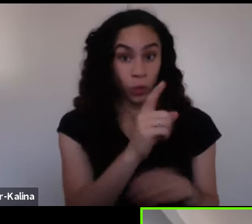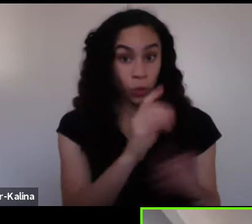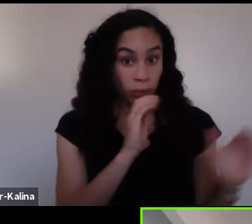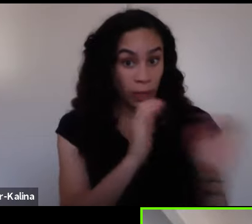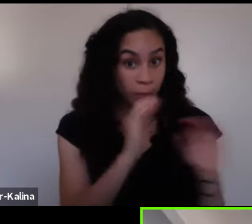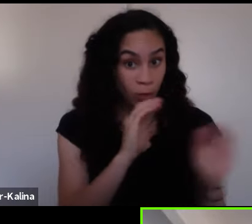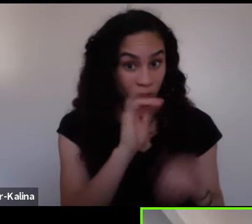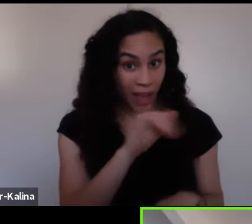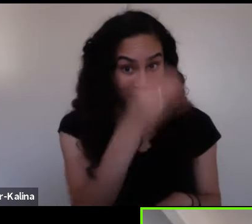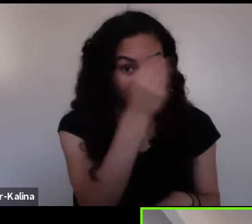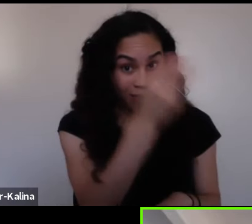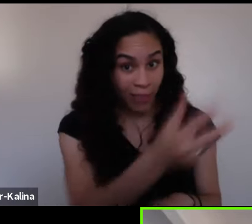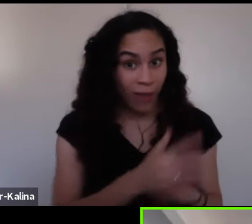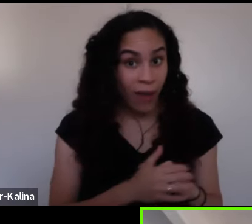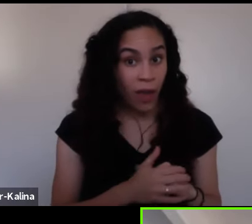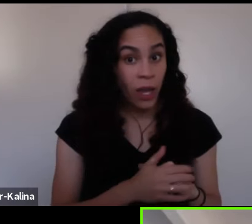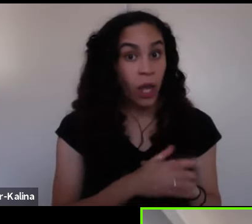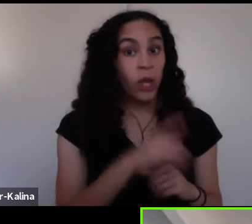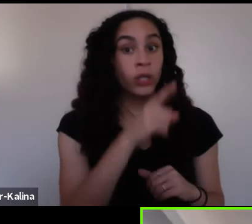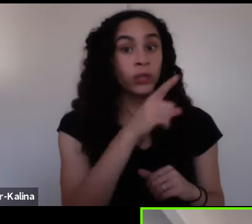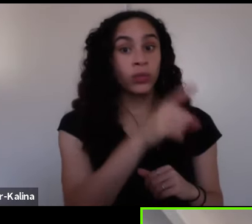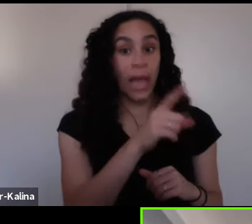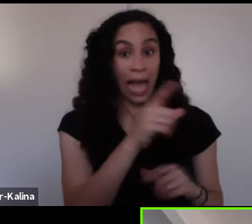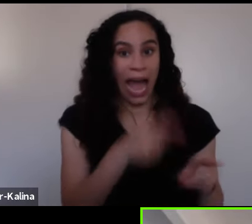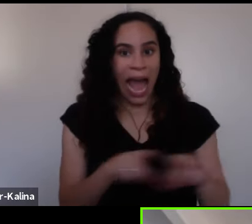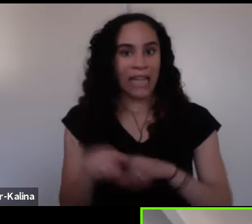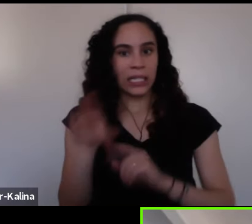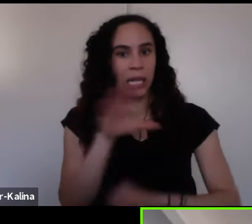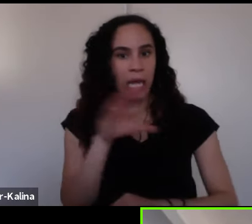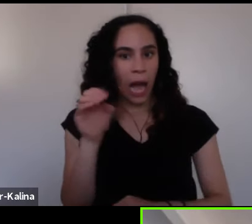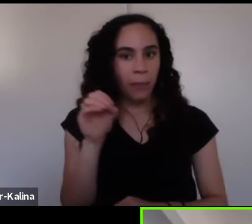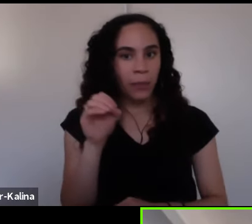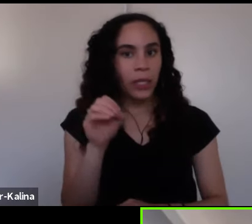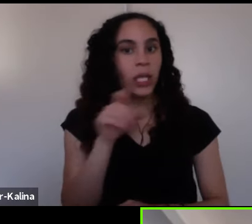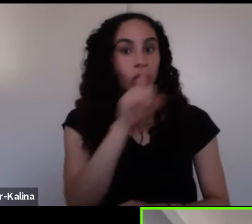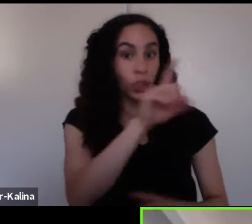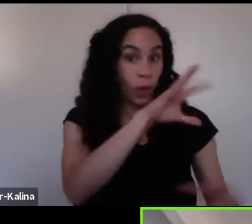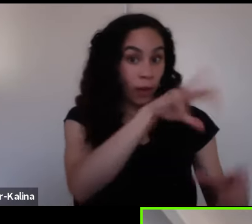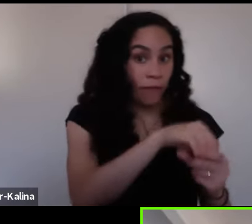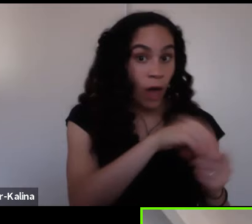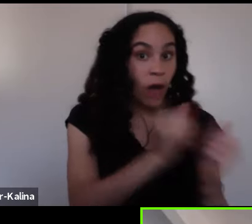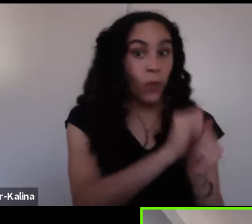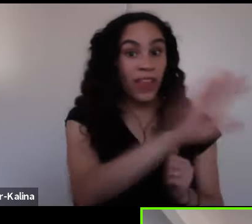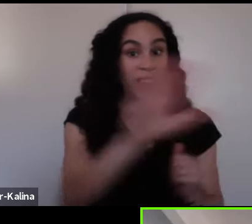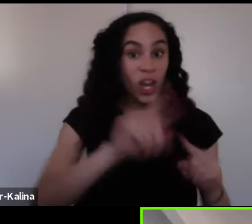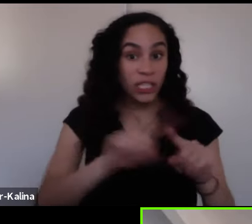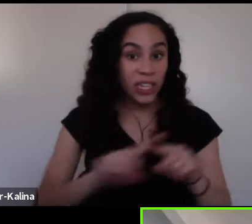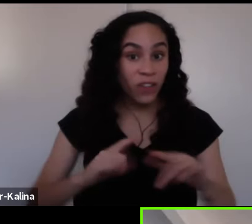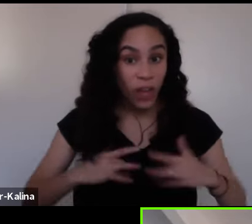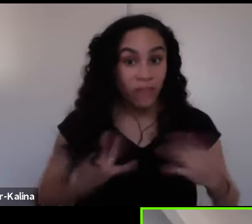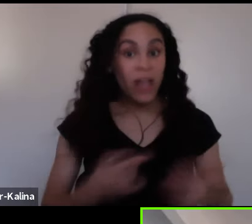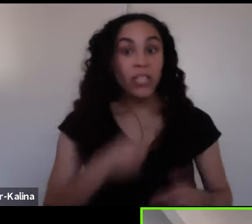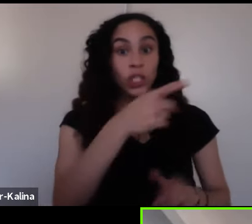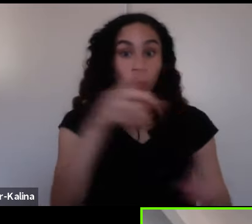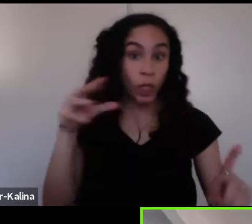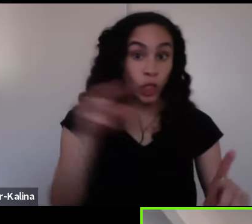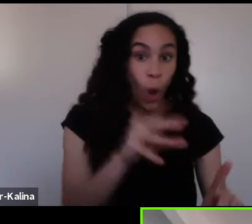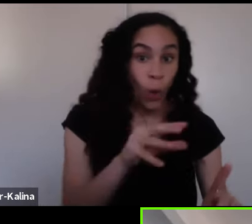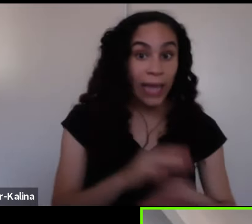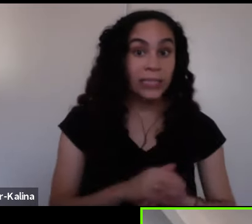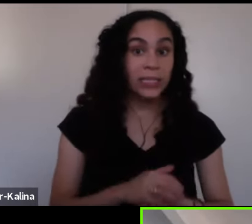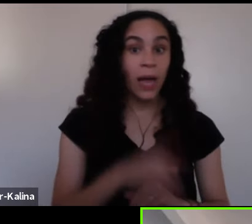Do you take part as a company in all the different events that they have? Do you showcase them? Do you have senior